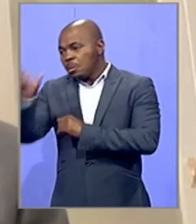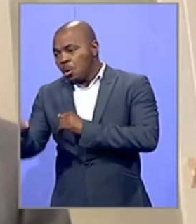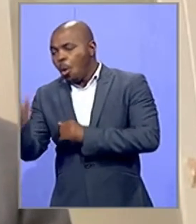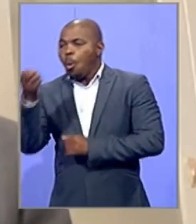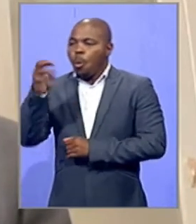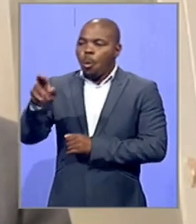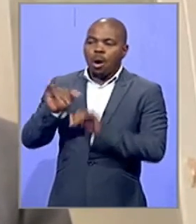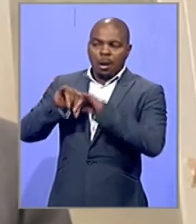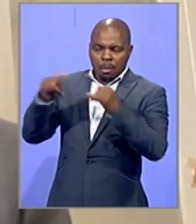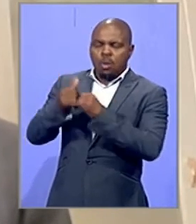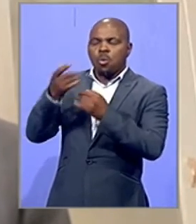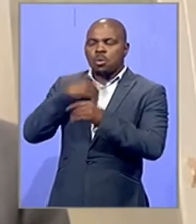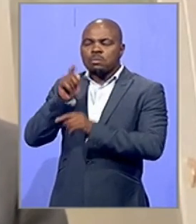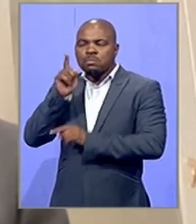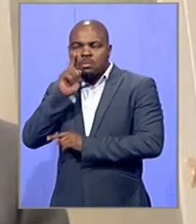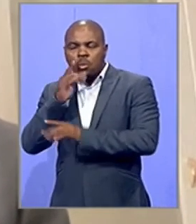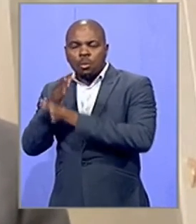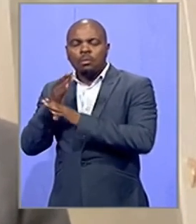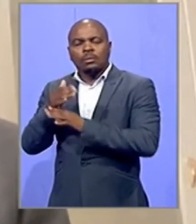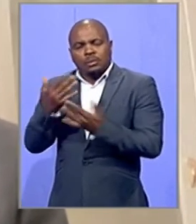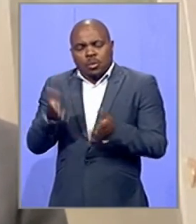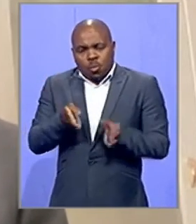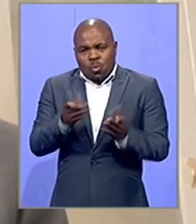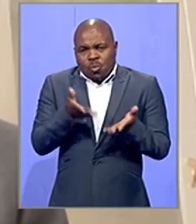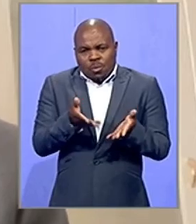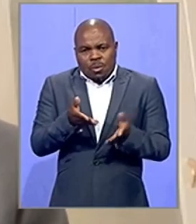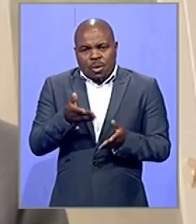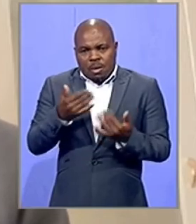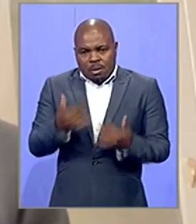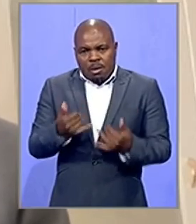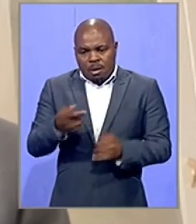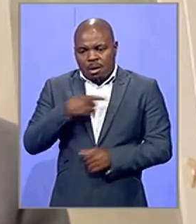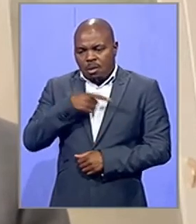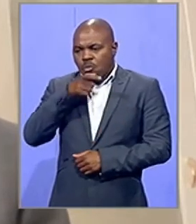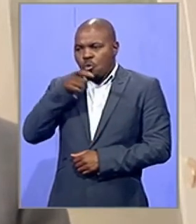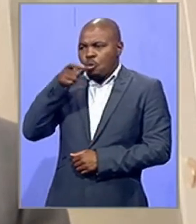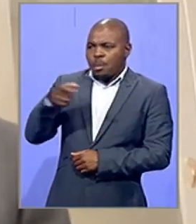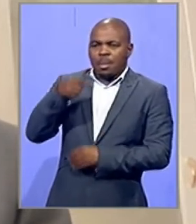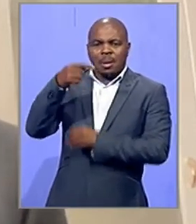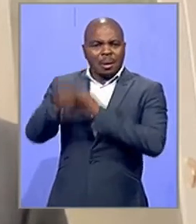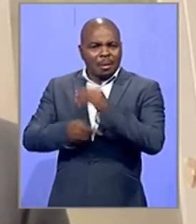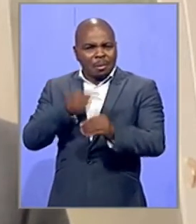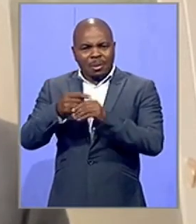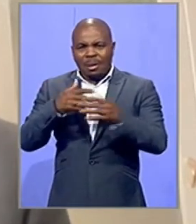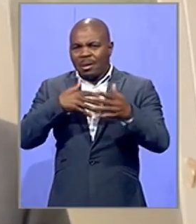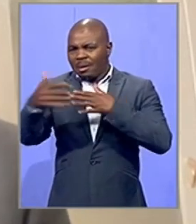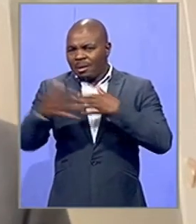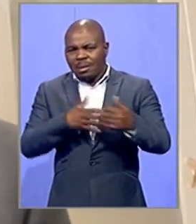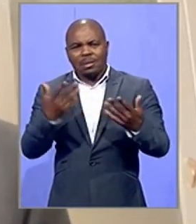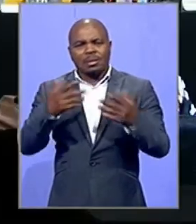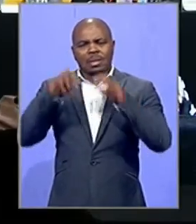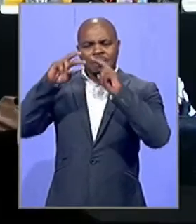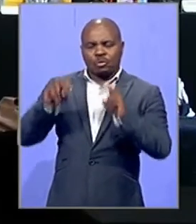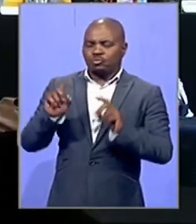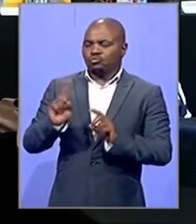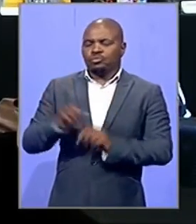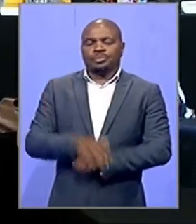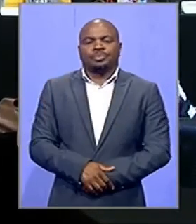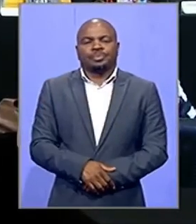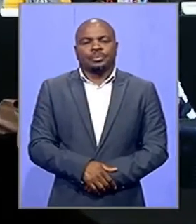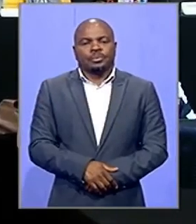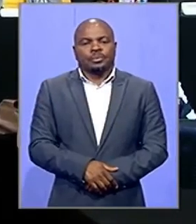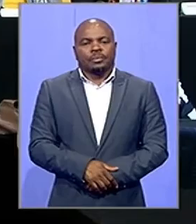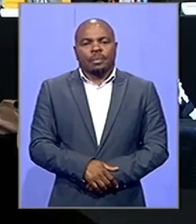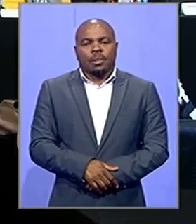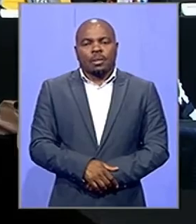company, and it is practice that we do not comment on any of our investigation.